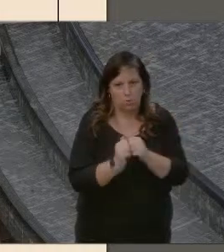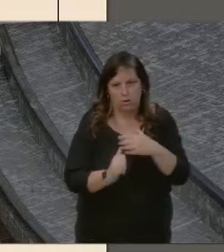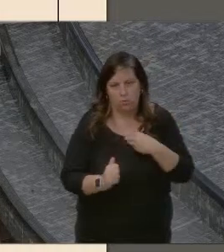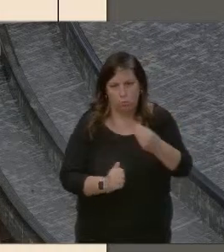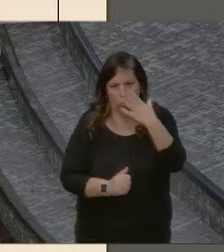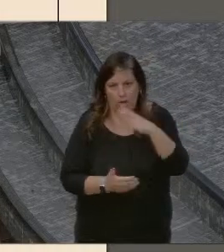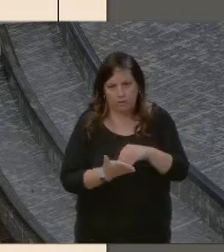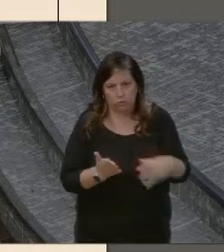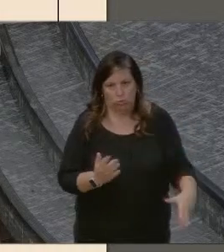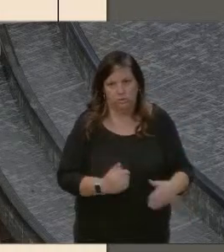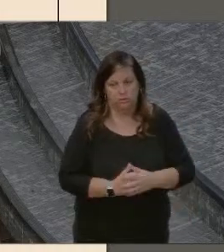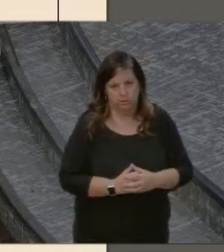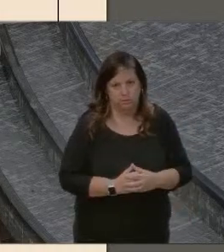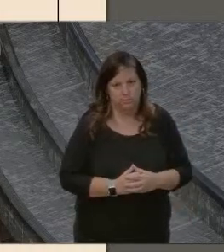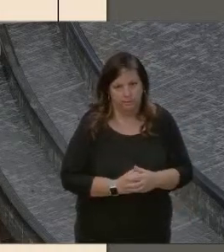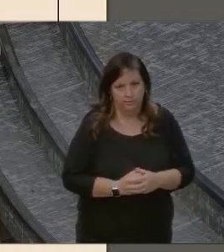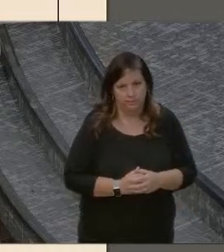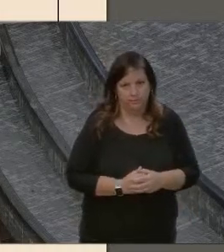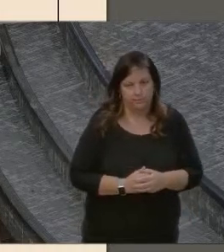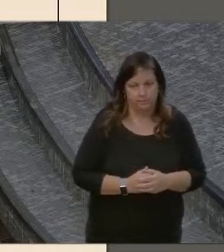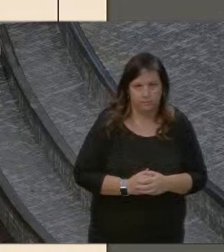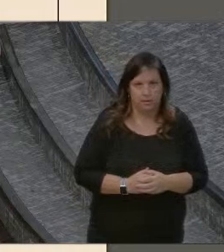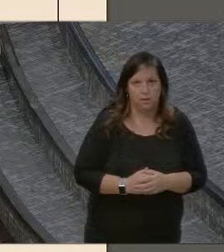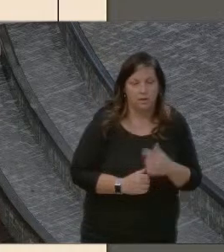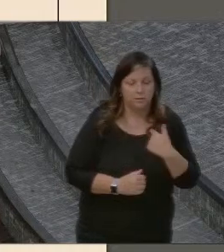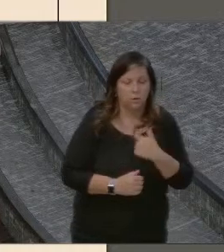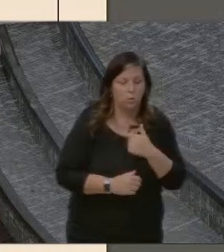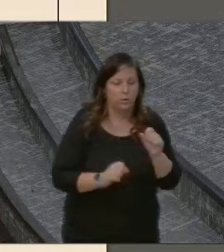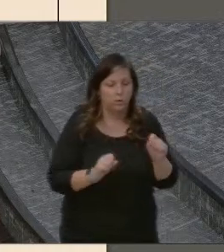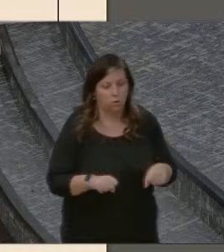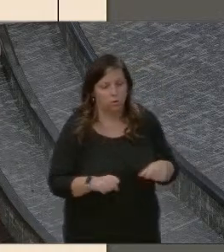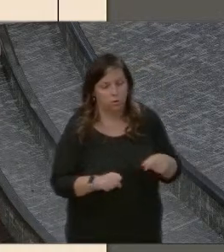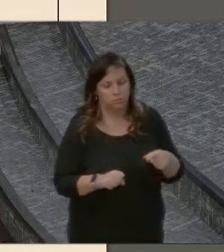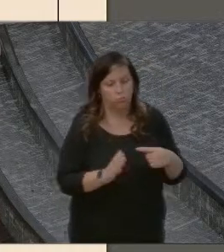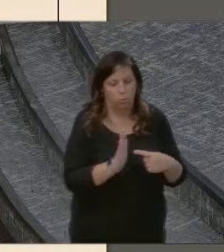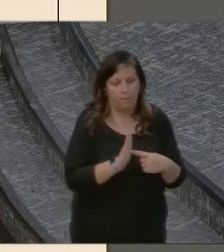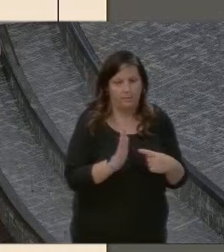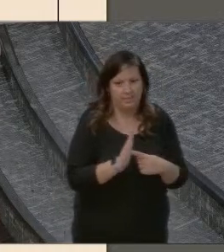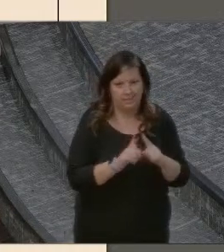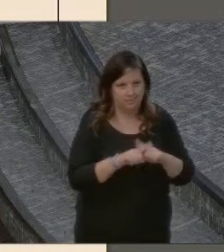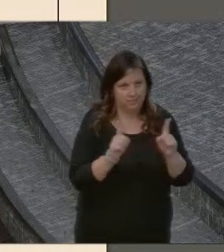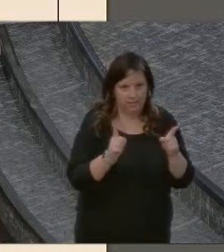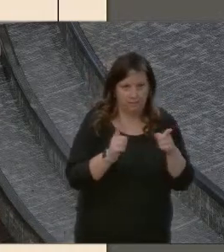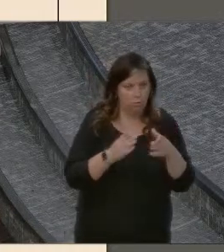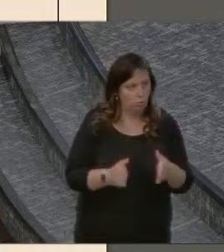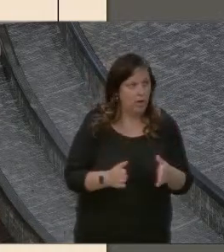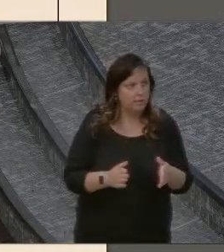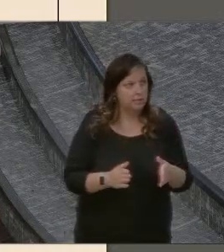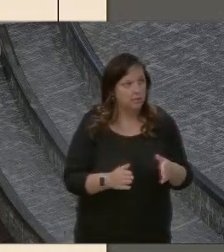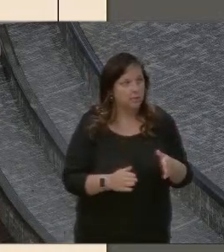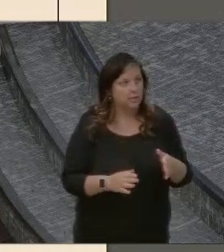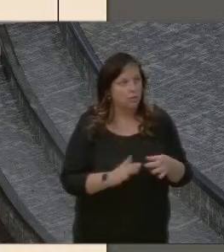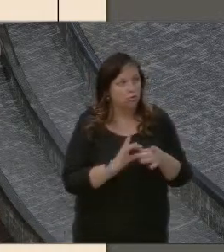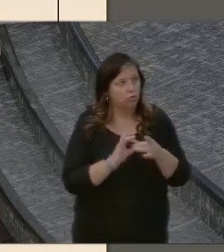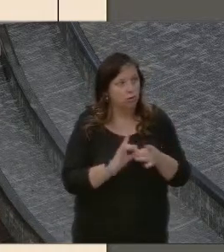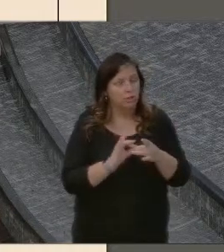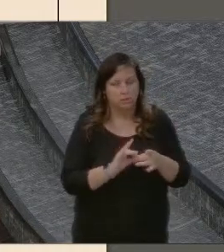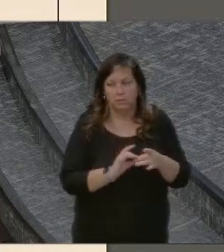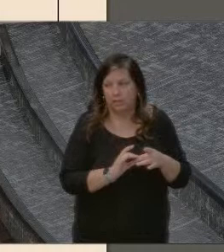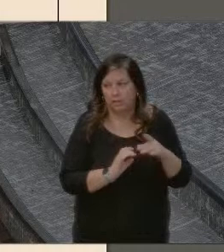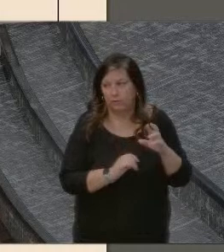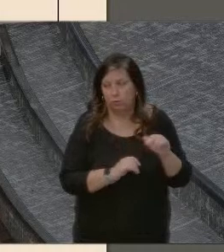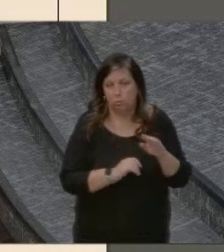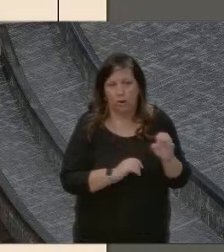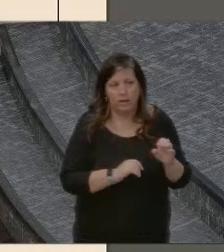We could represent the disparities in another way. We could use relative risk ratio, and in that sense, judging by the